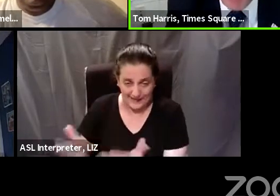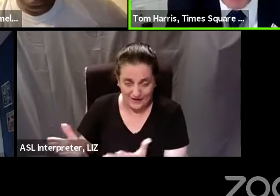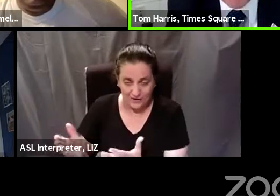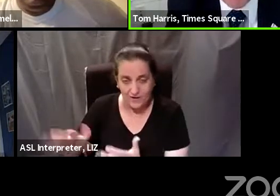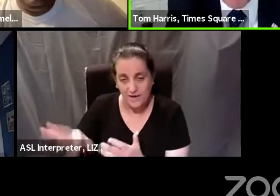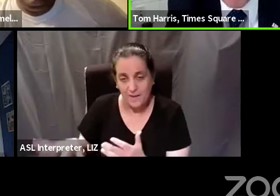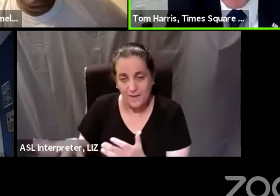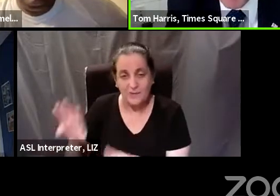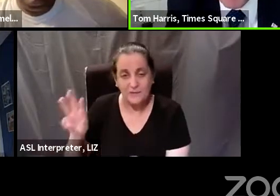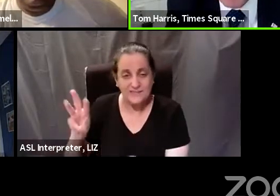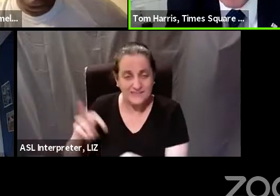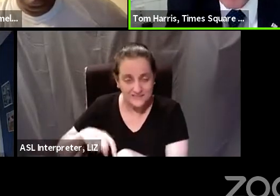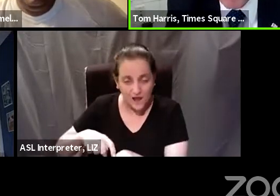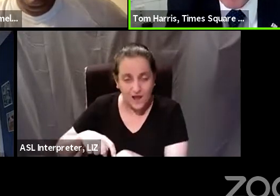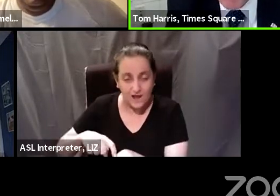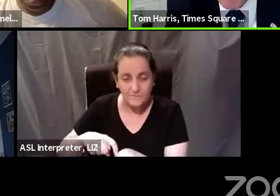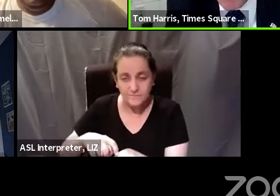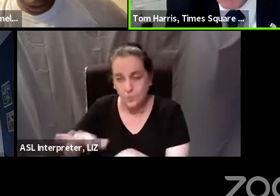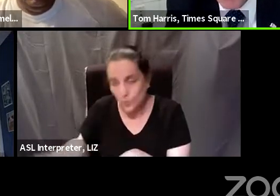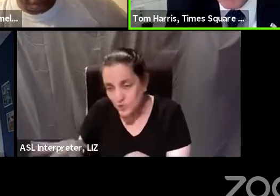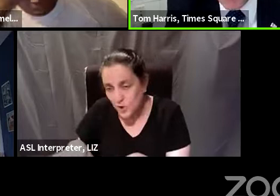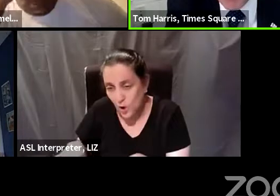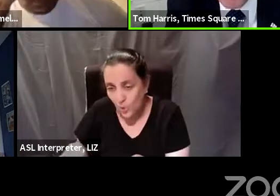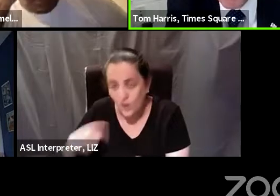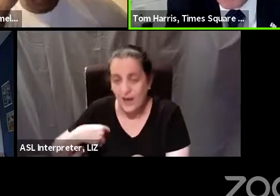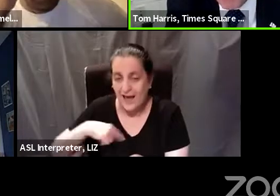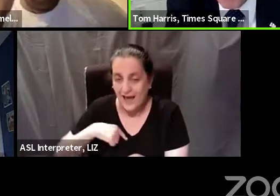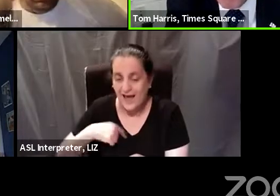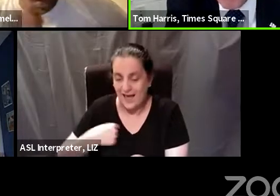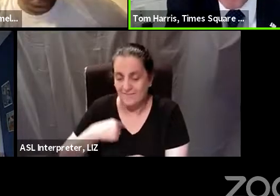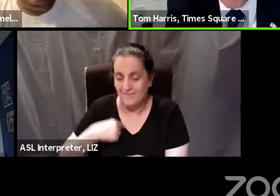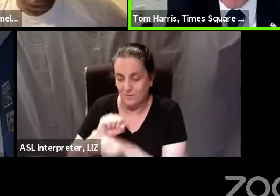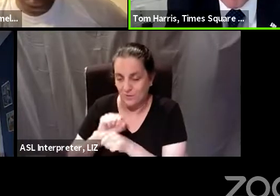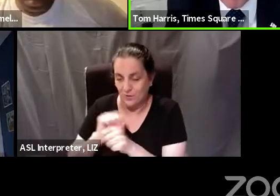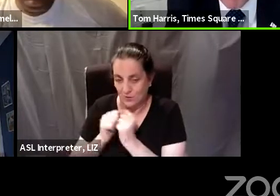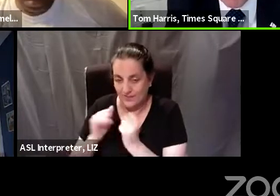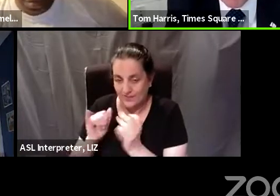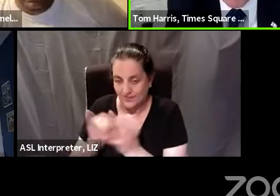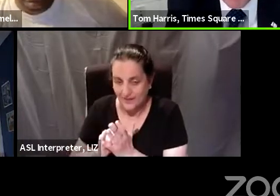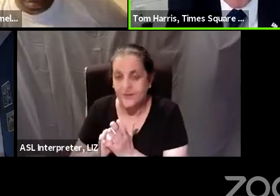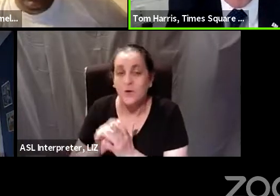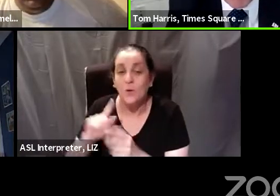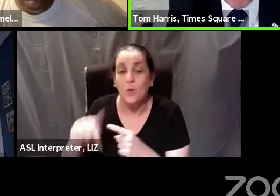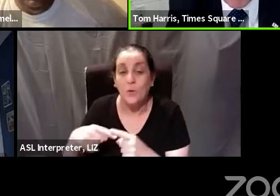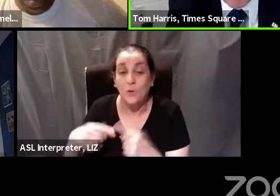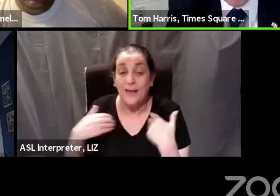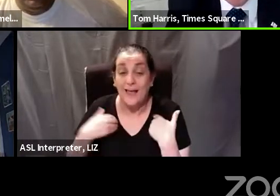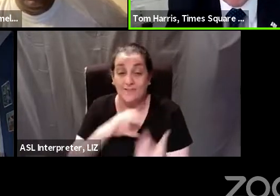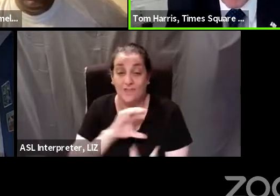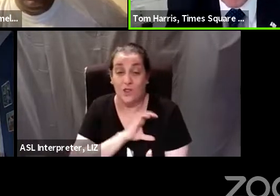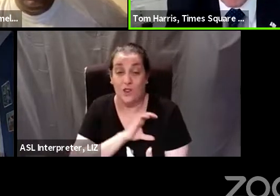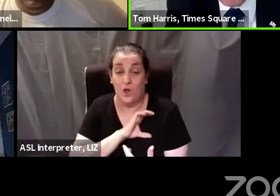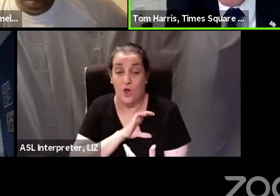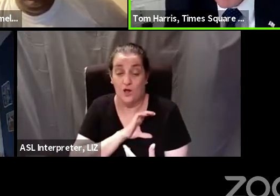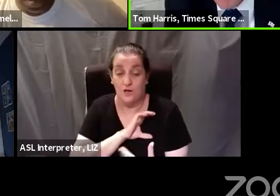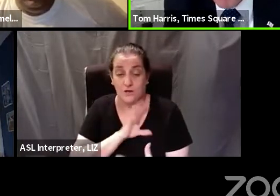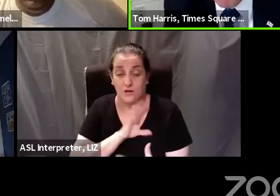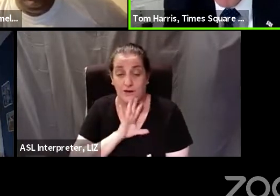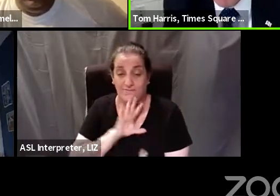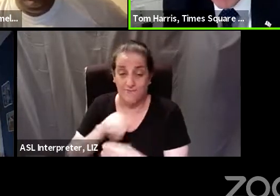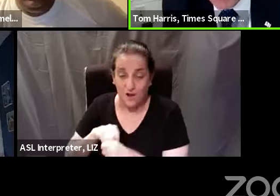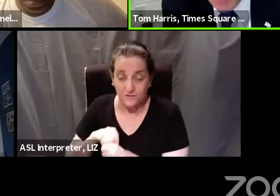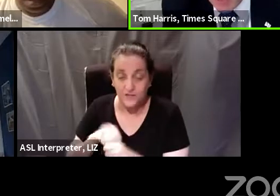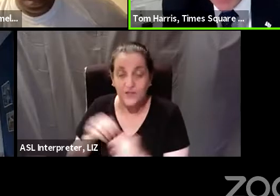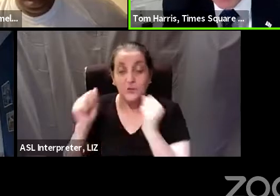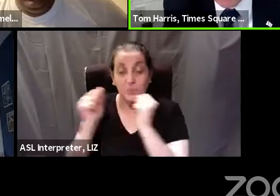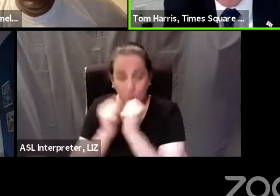dozen times. And when we finally did get law enforcement involved, it was because it was with the help